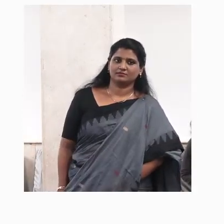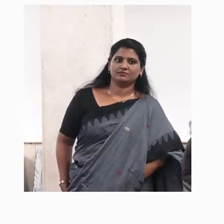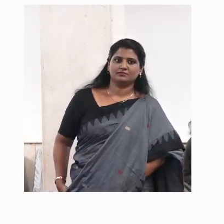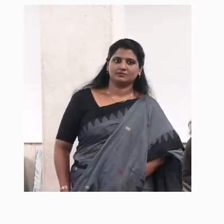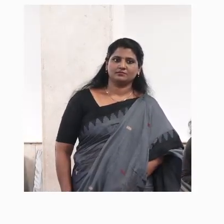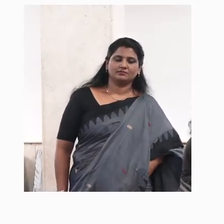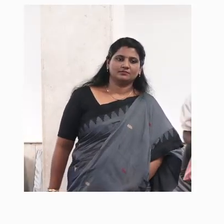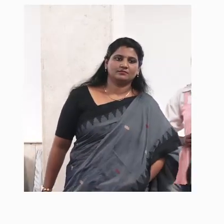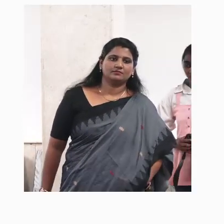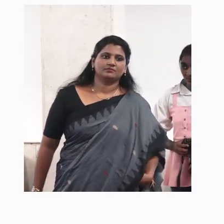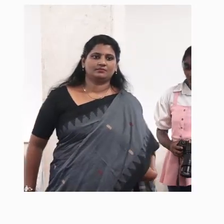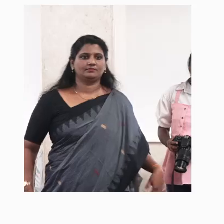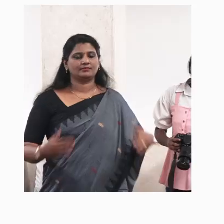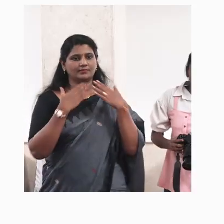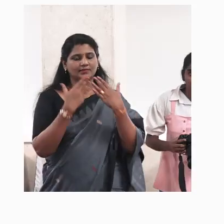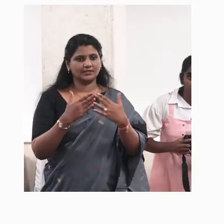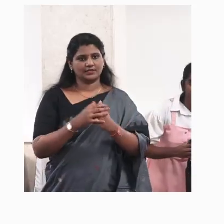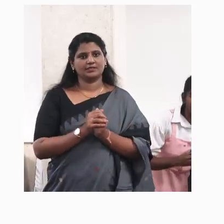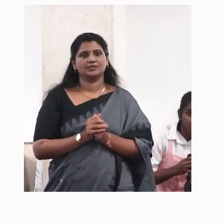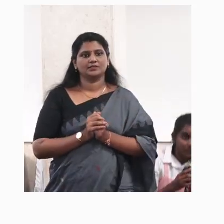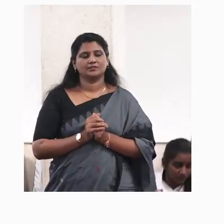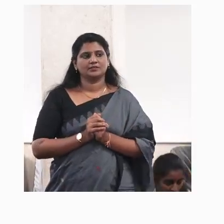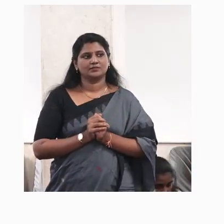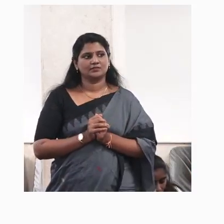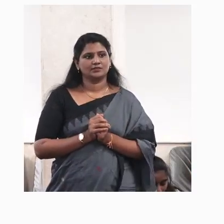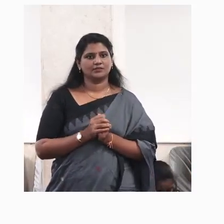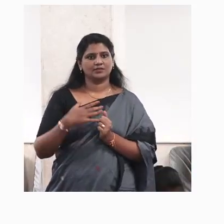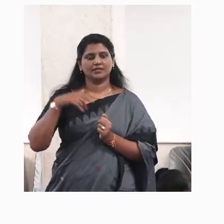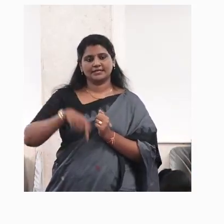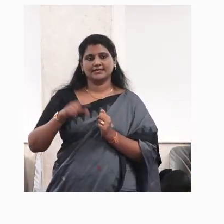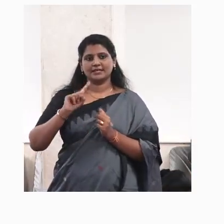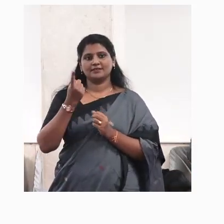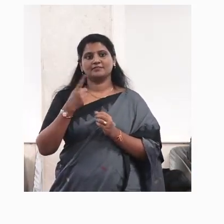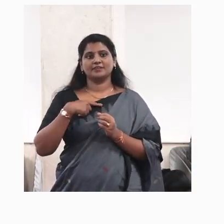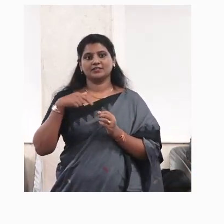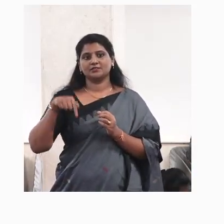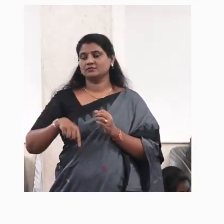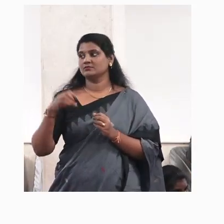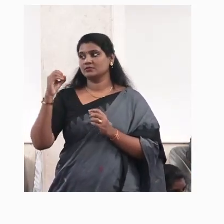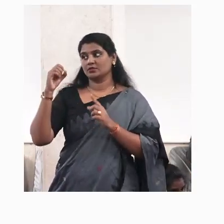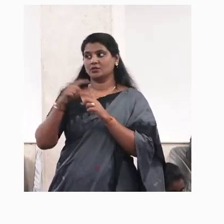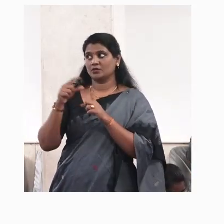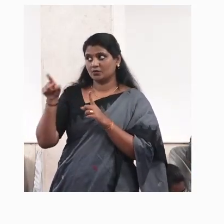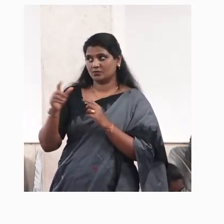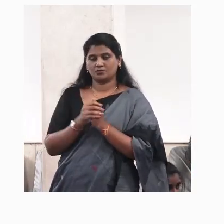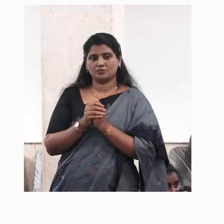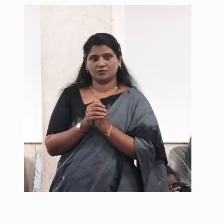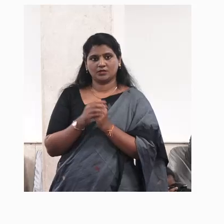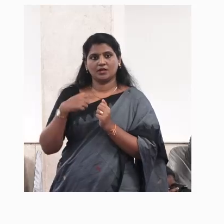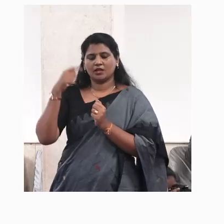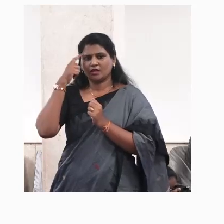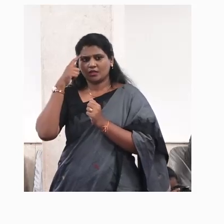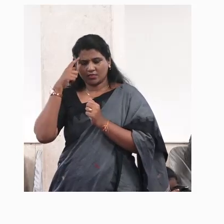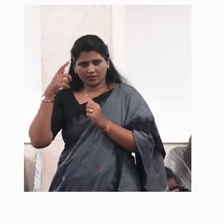Hi, thank you. So this is my first exposure to OD in thinking through